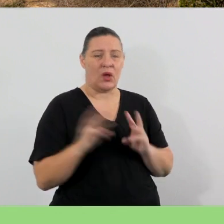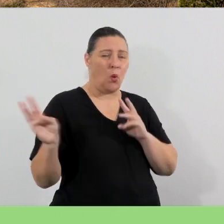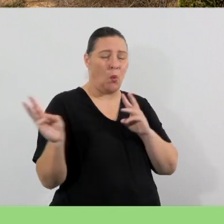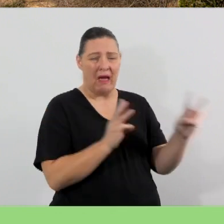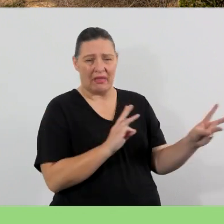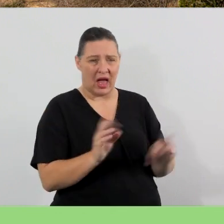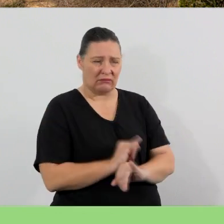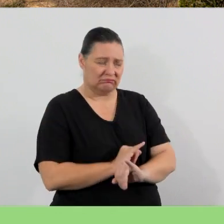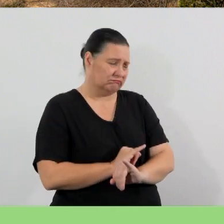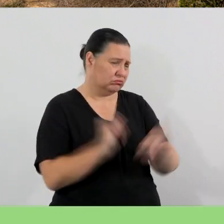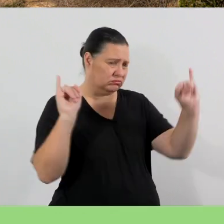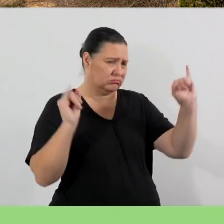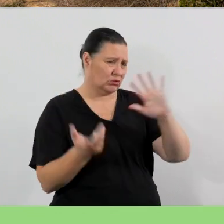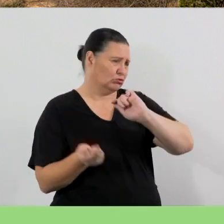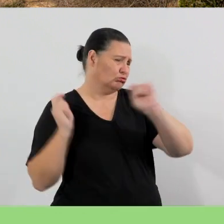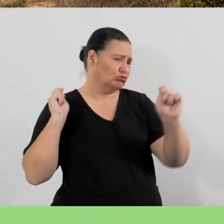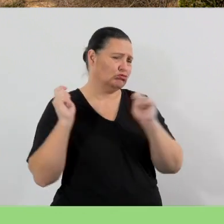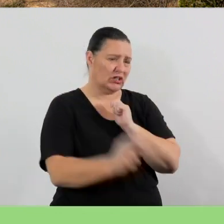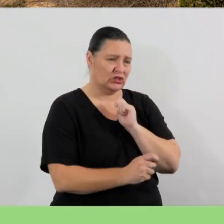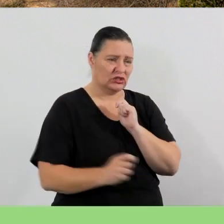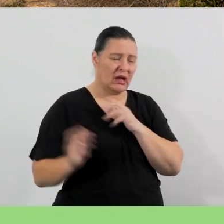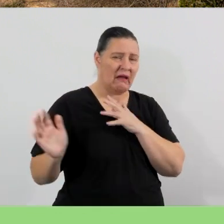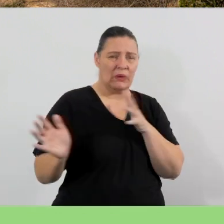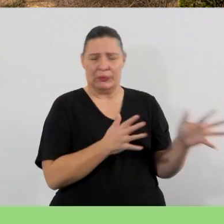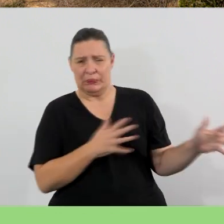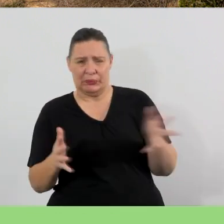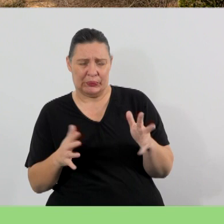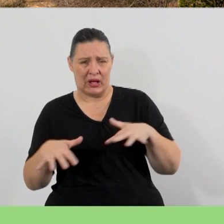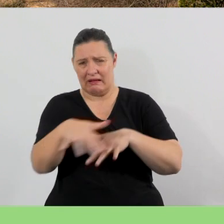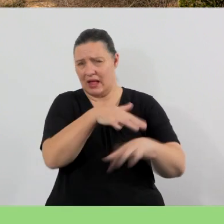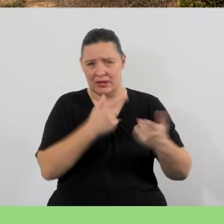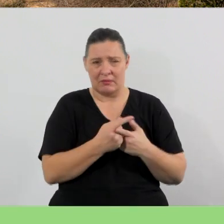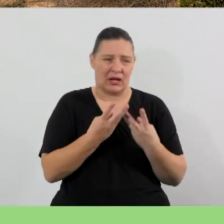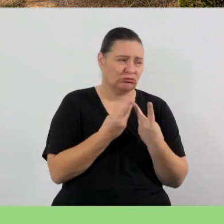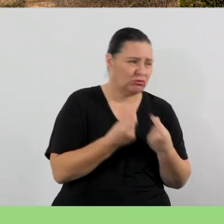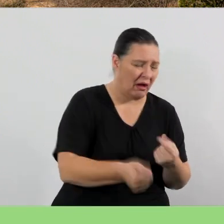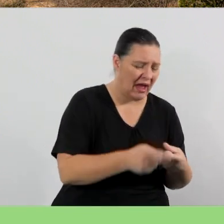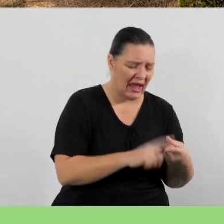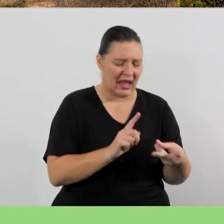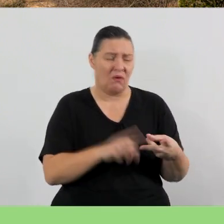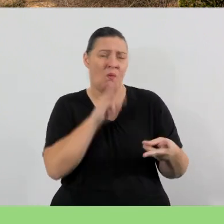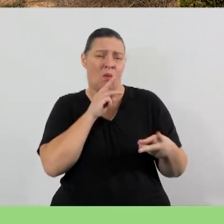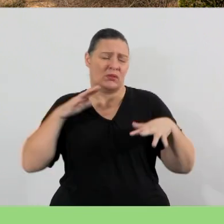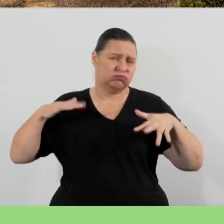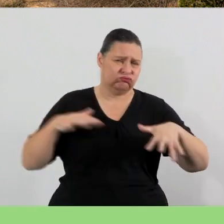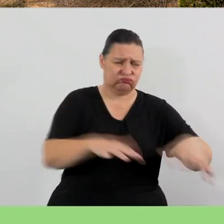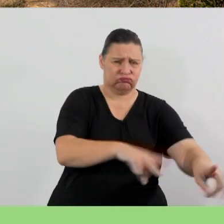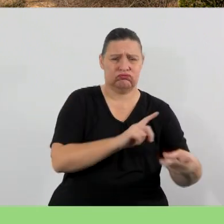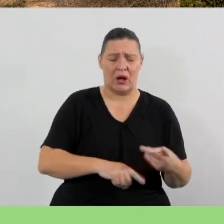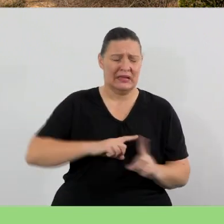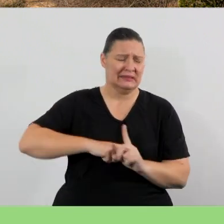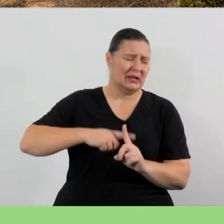changes in weather patterns and climate. So these are droughts, floods, and